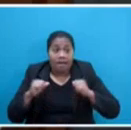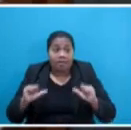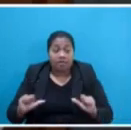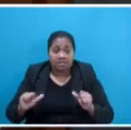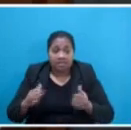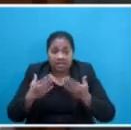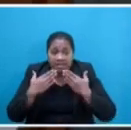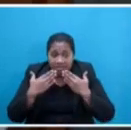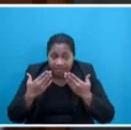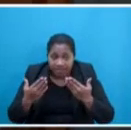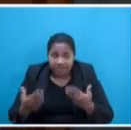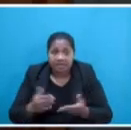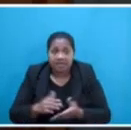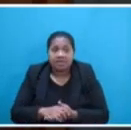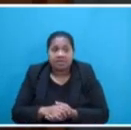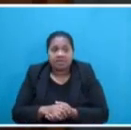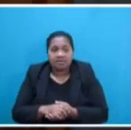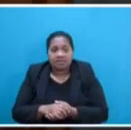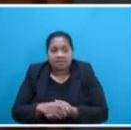Thank you, Your Honor, Speaker, sir. Honorable Speaker, sir.